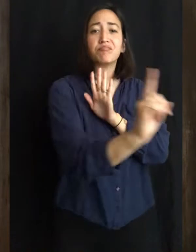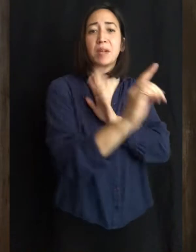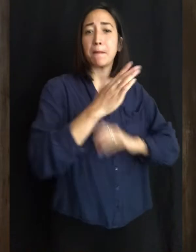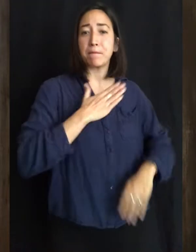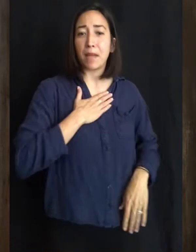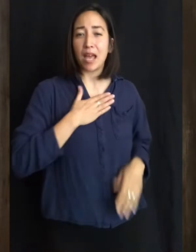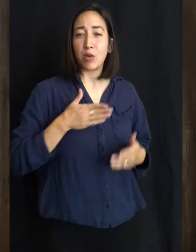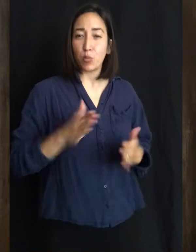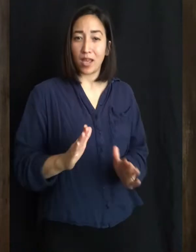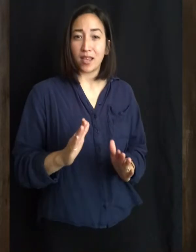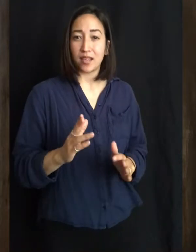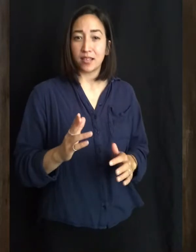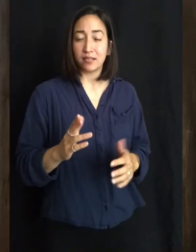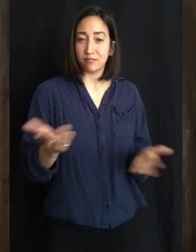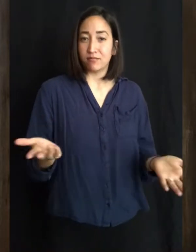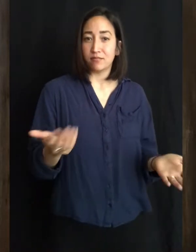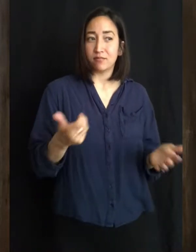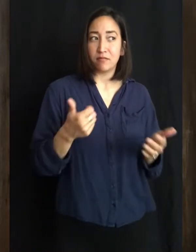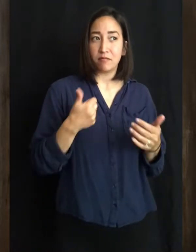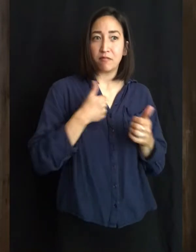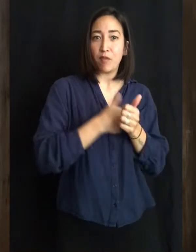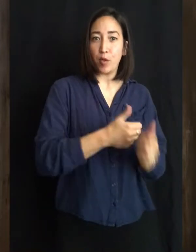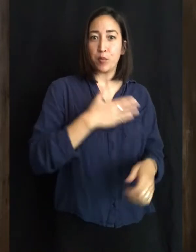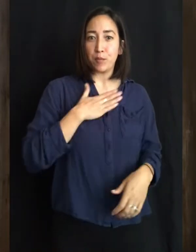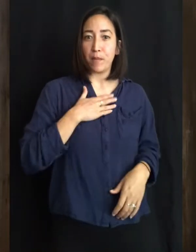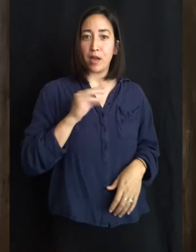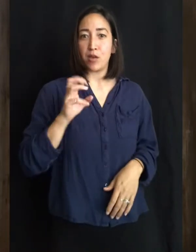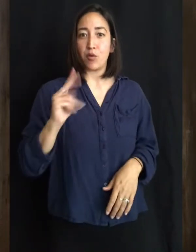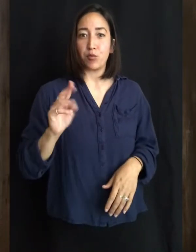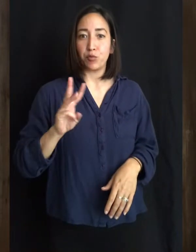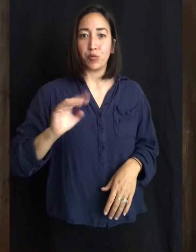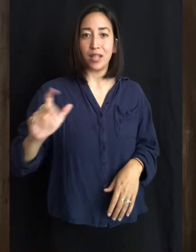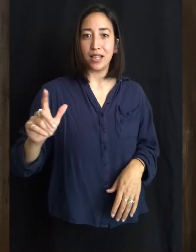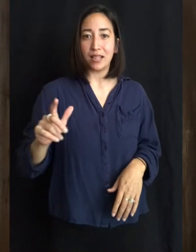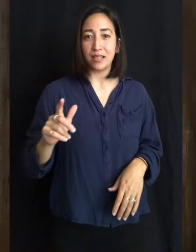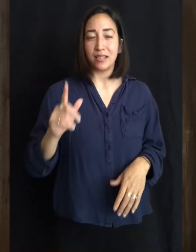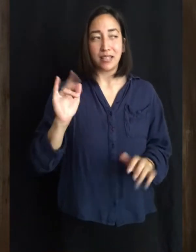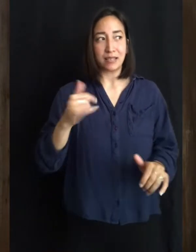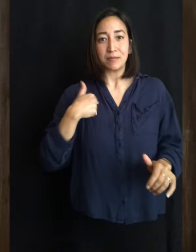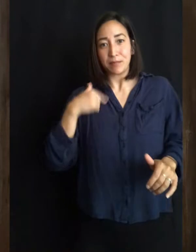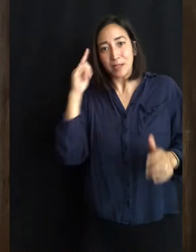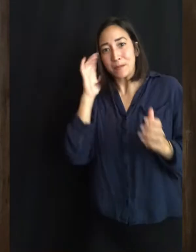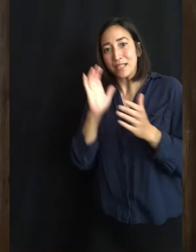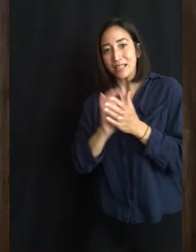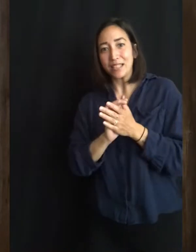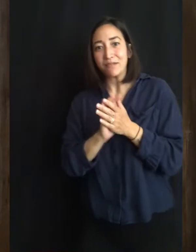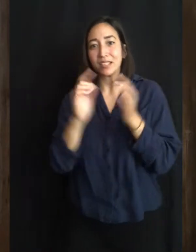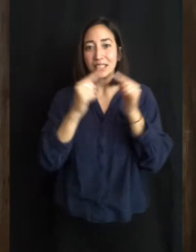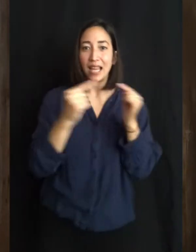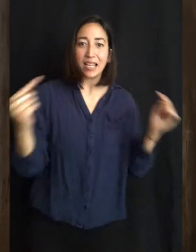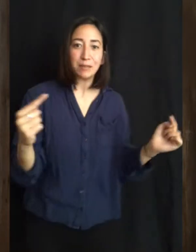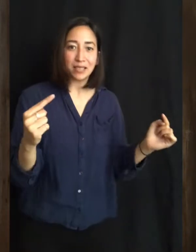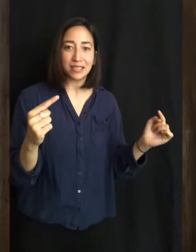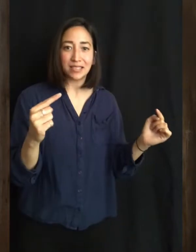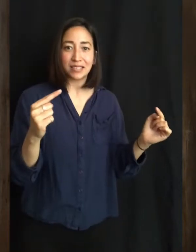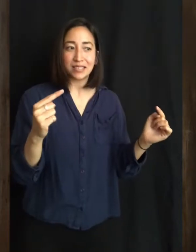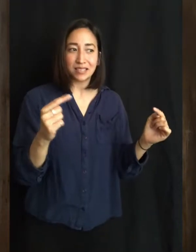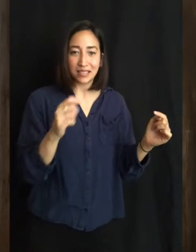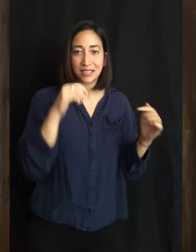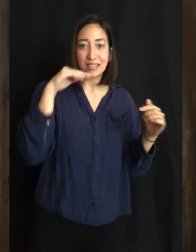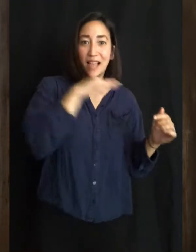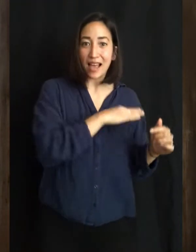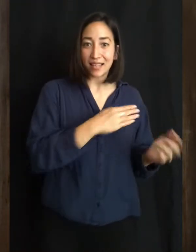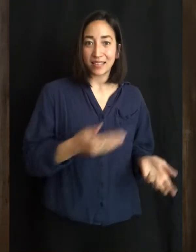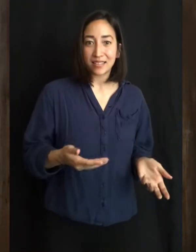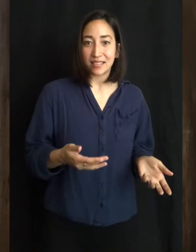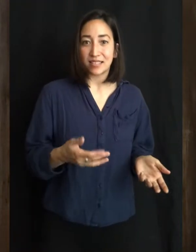my own way, which is then even believing the lies that the enemy has that God is holding out on me. So I have a choice every